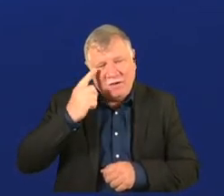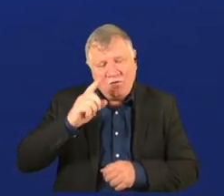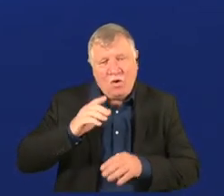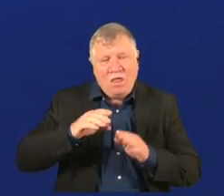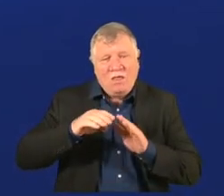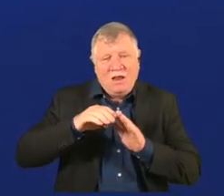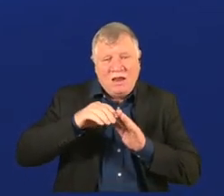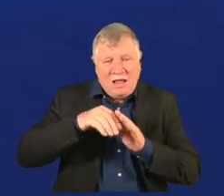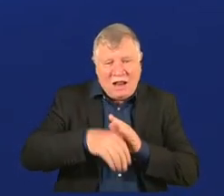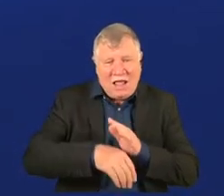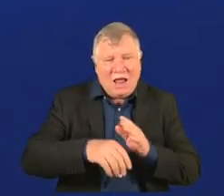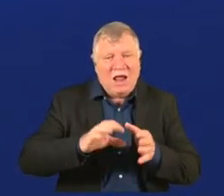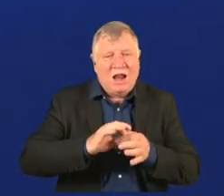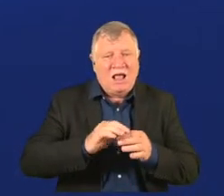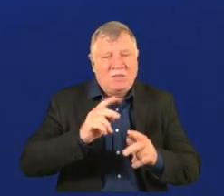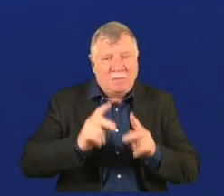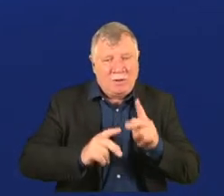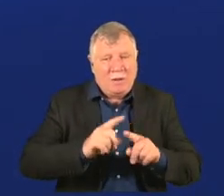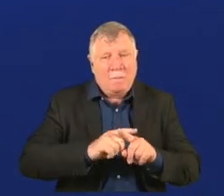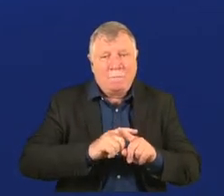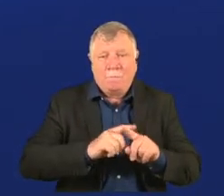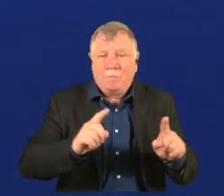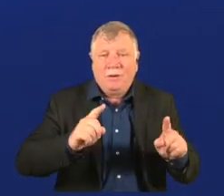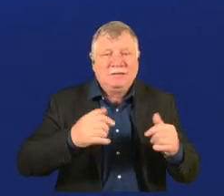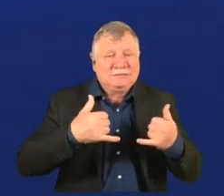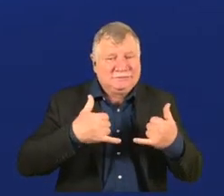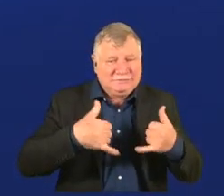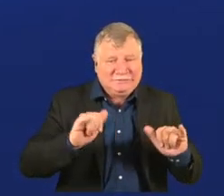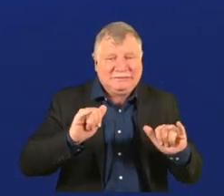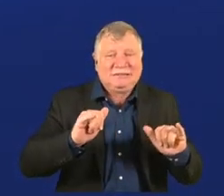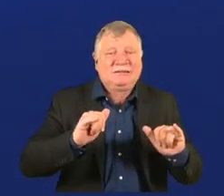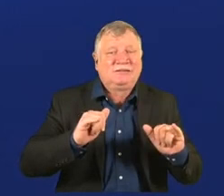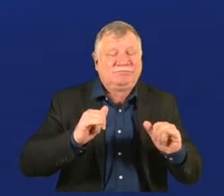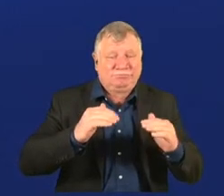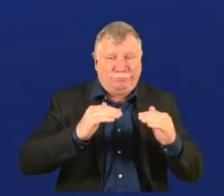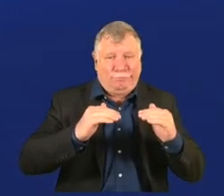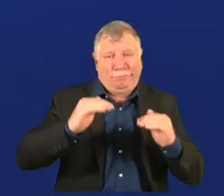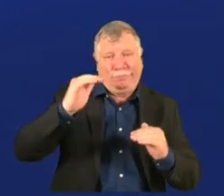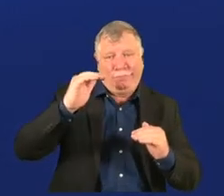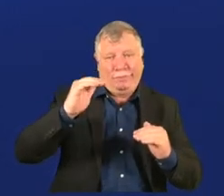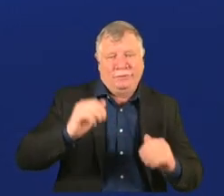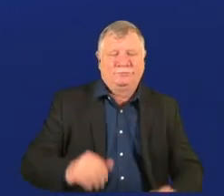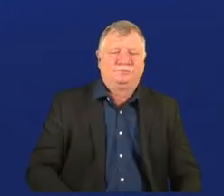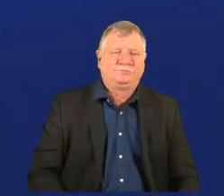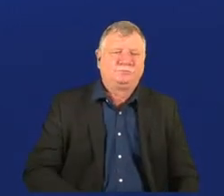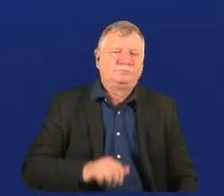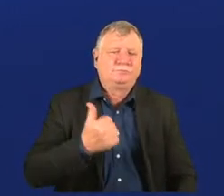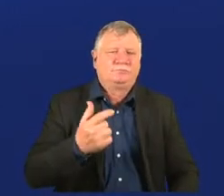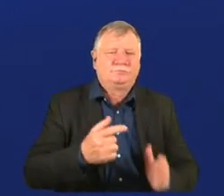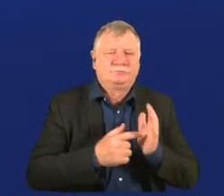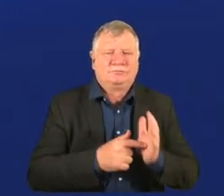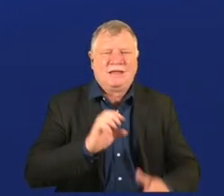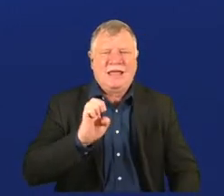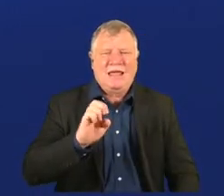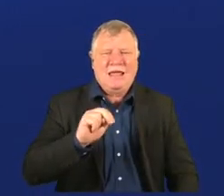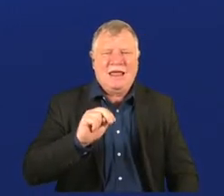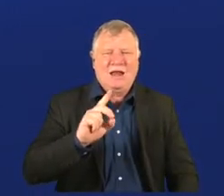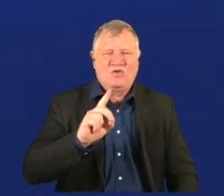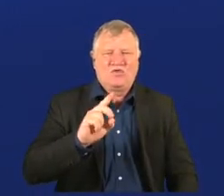decline in the population, but the gap does not go away. Another example would be